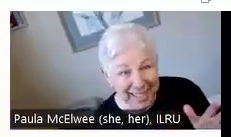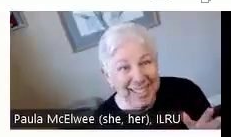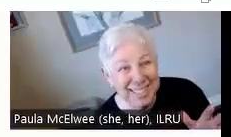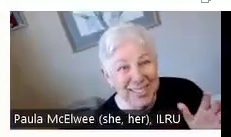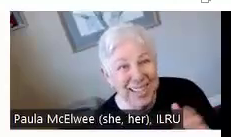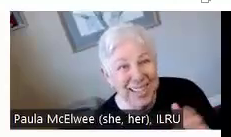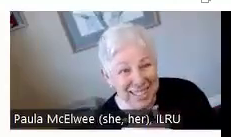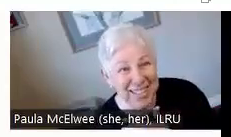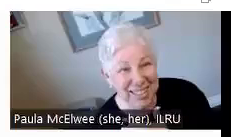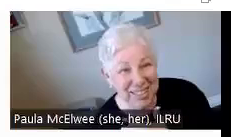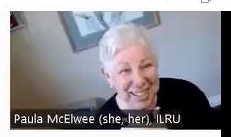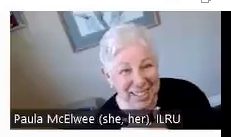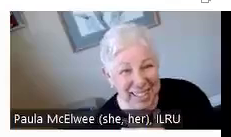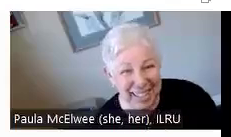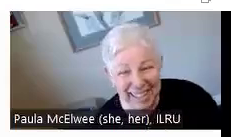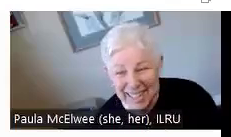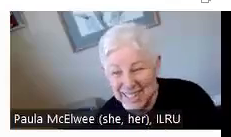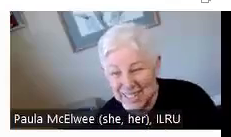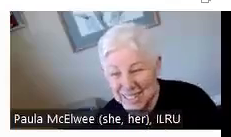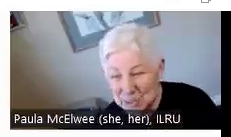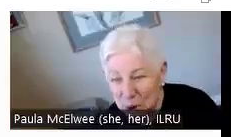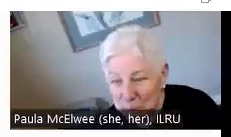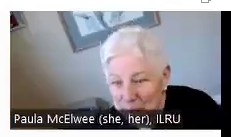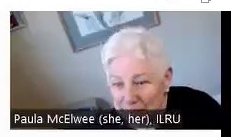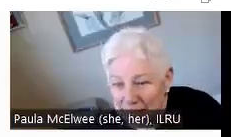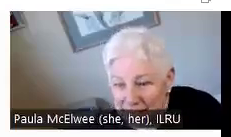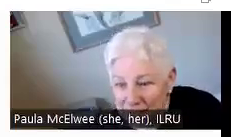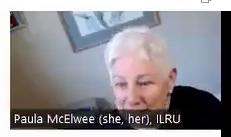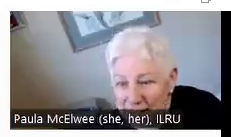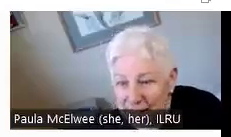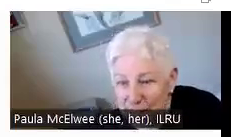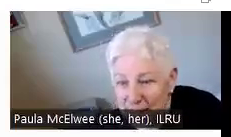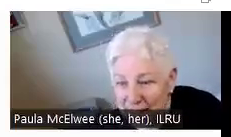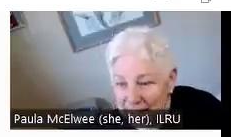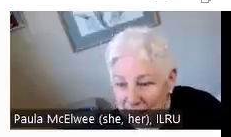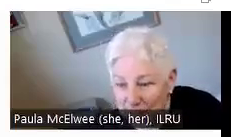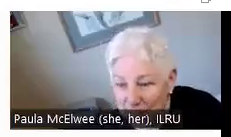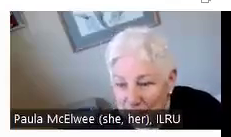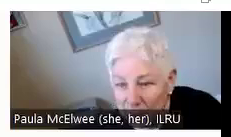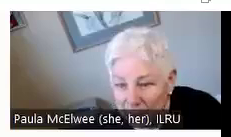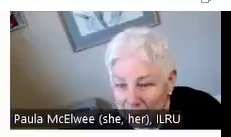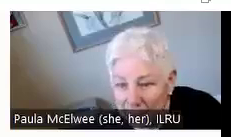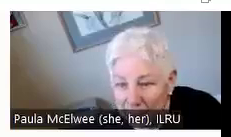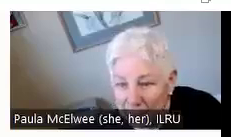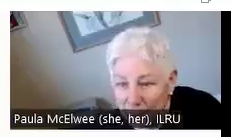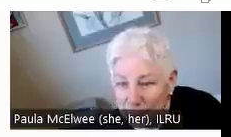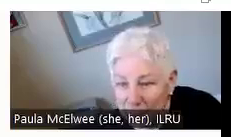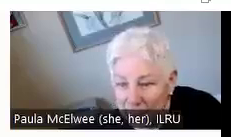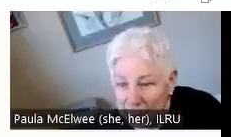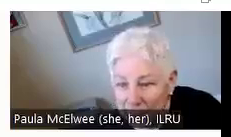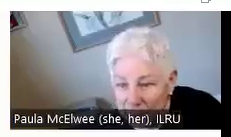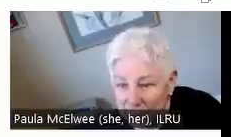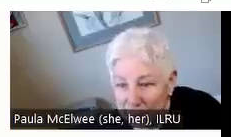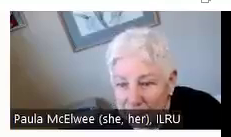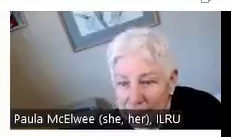there, it's okay, I'll send you the direct link. So just drop me a message and see about that, and that would be fine. We'd